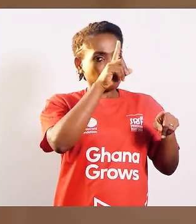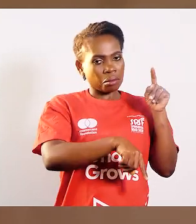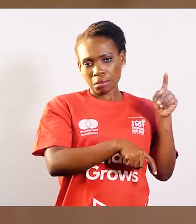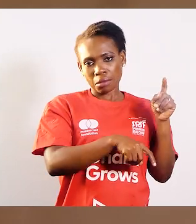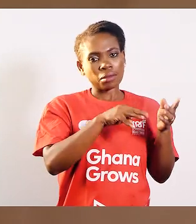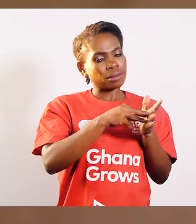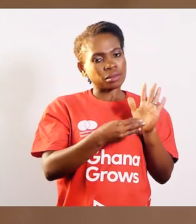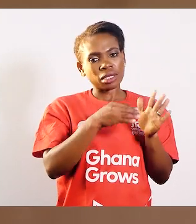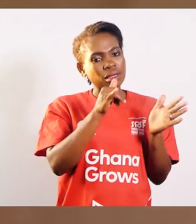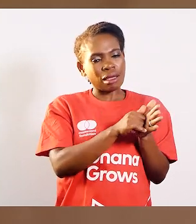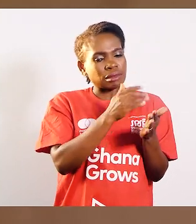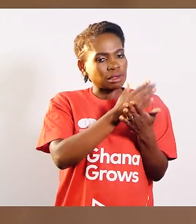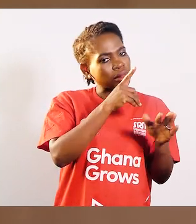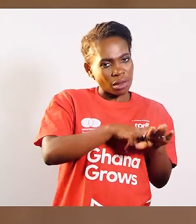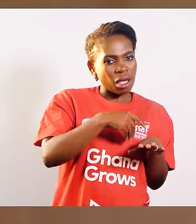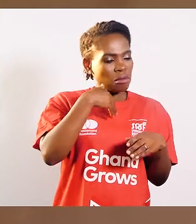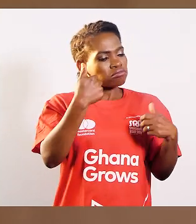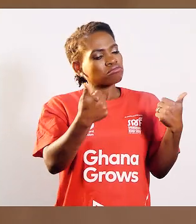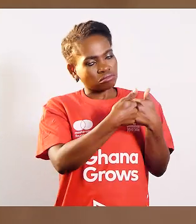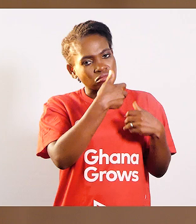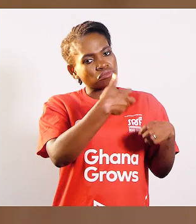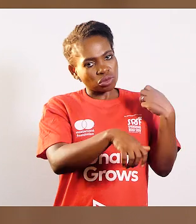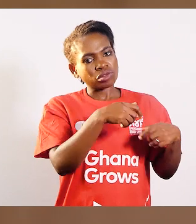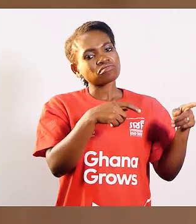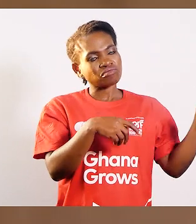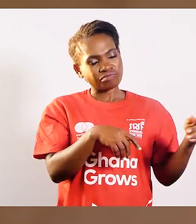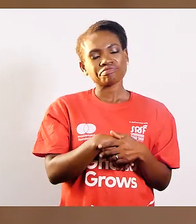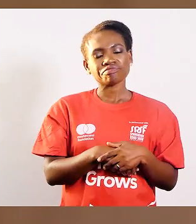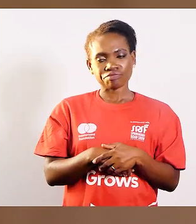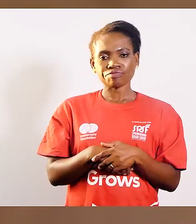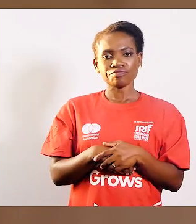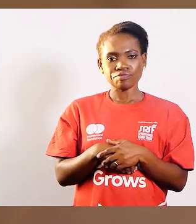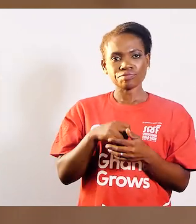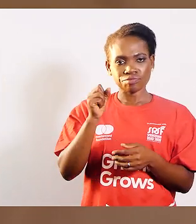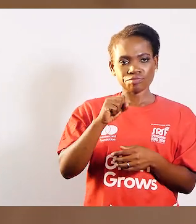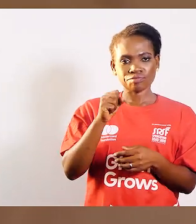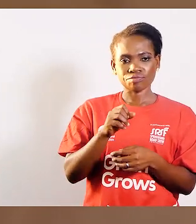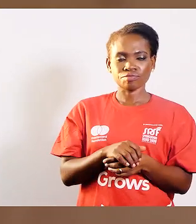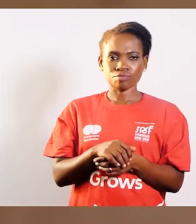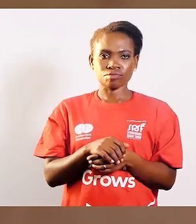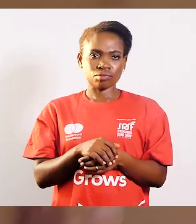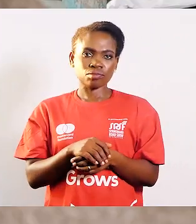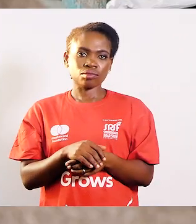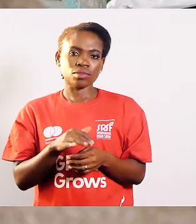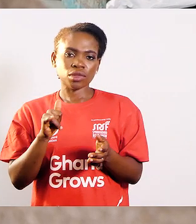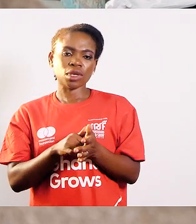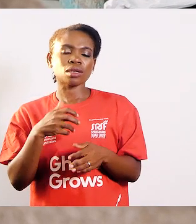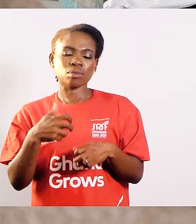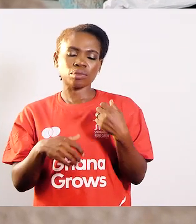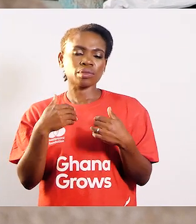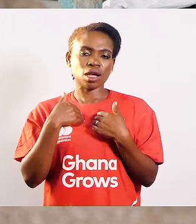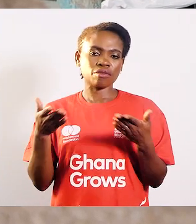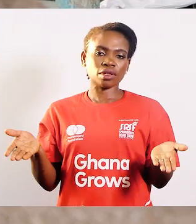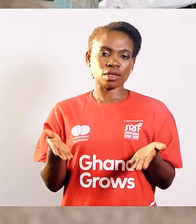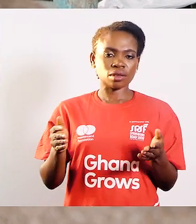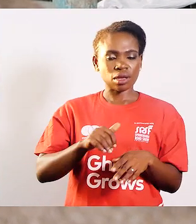Right. It also affects our yield. Okay. Yes, and that's one of the challenges that we face. And the other challenge is the spawns that